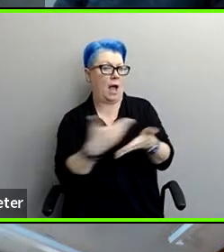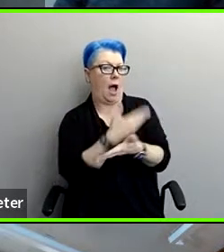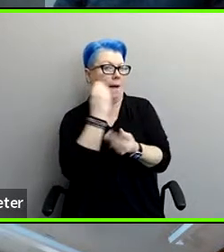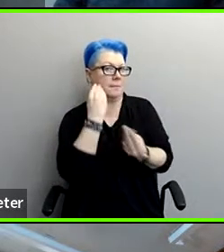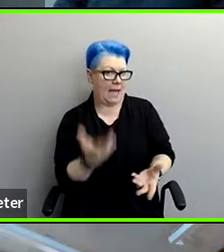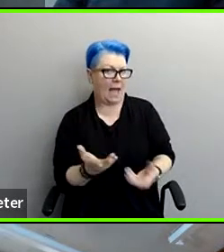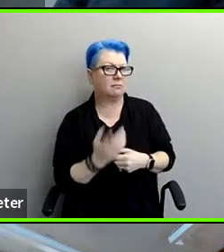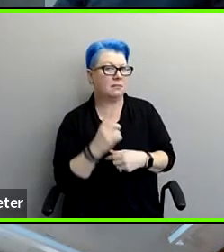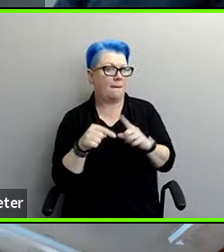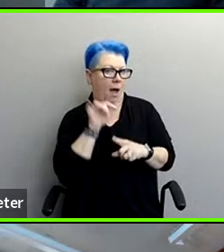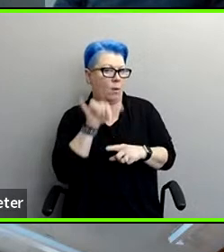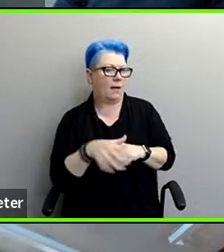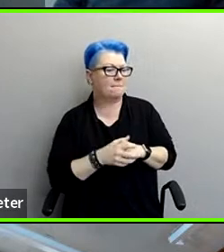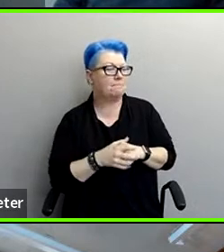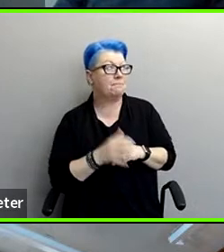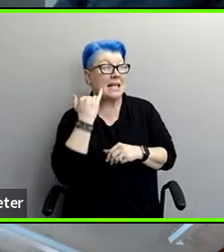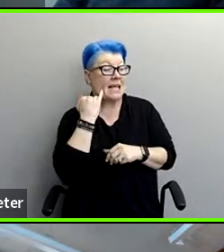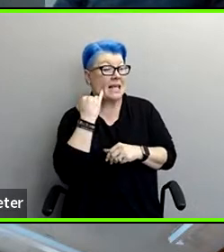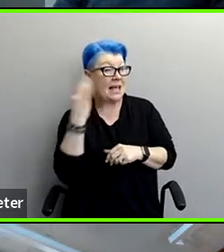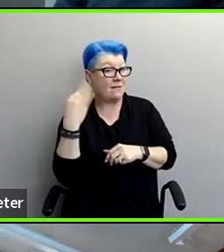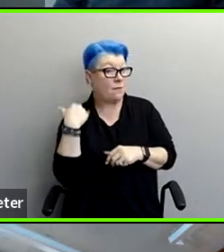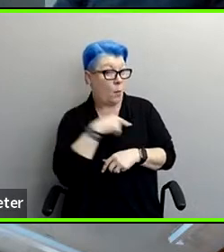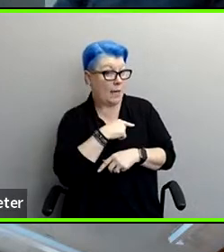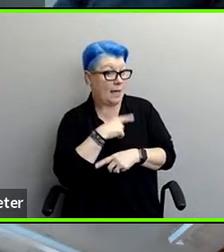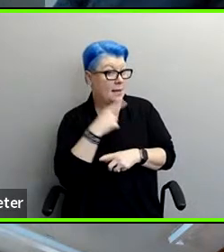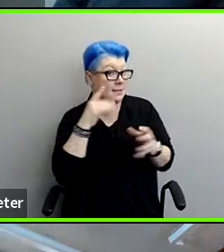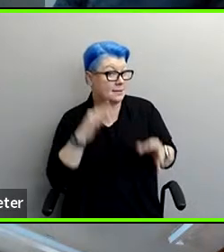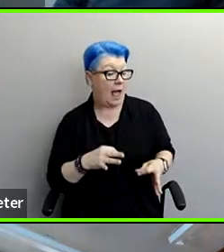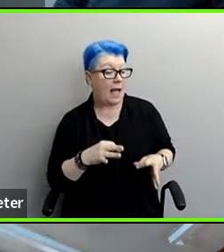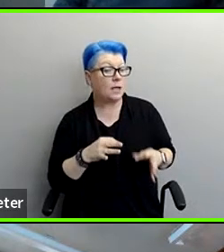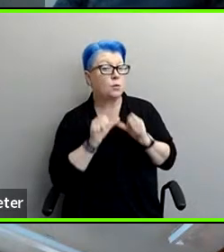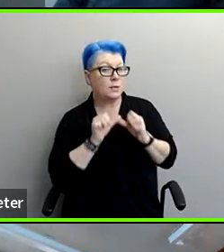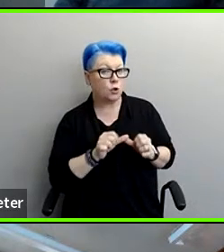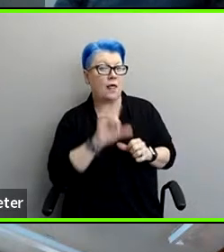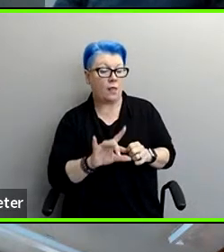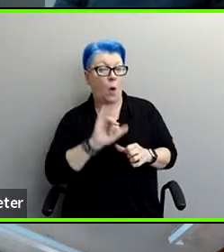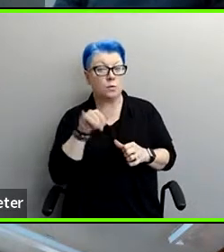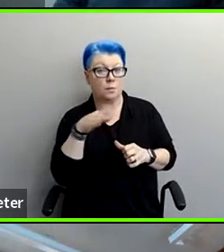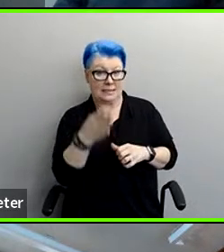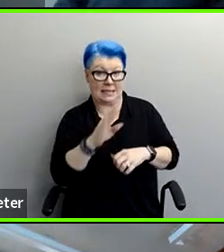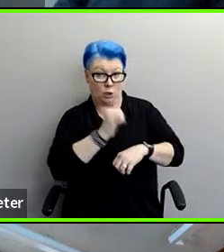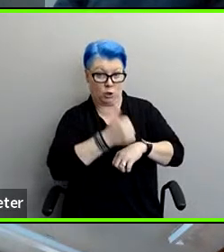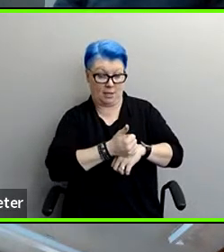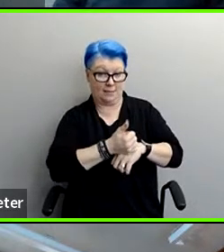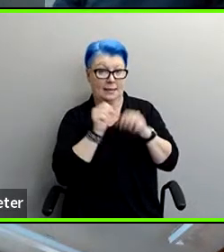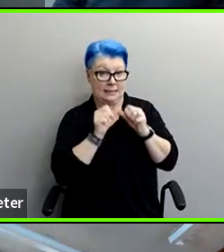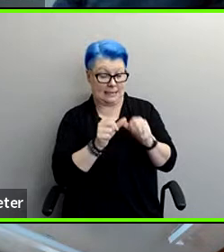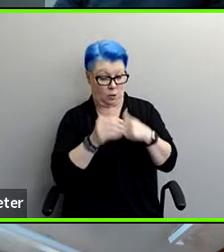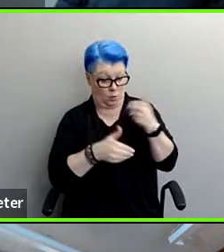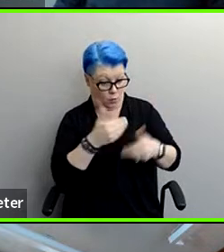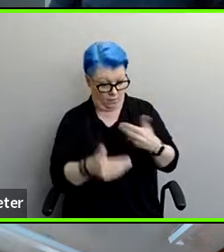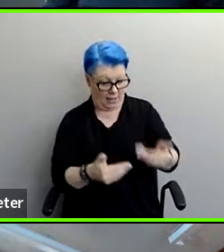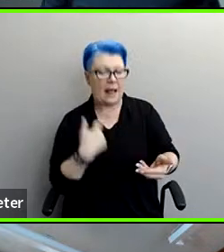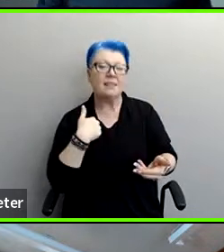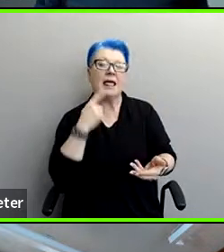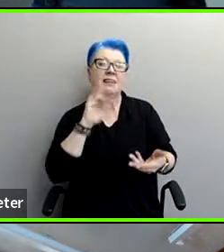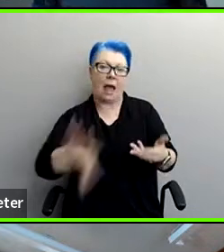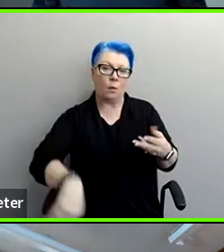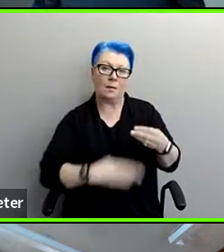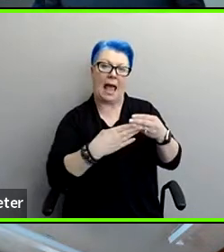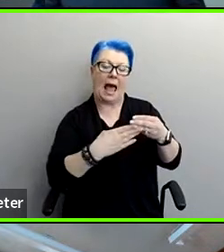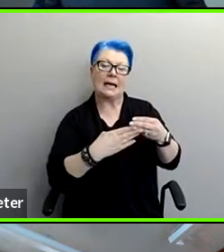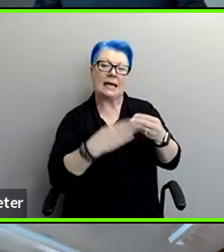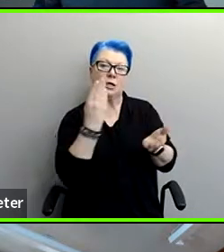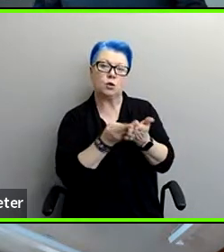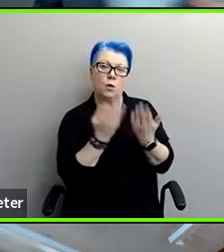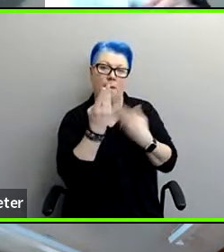then if we did decide to keep those positions moving, that would come through the budgeting process next year. Yeah, I think